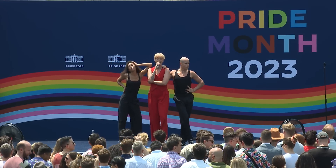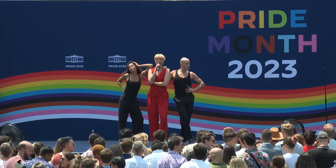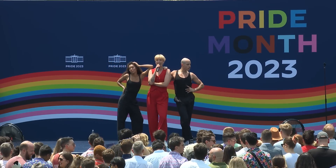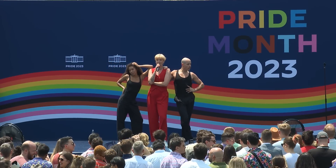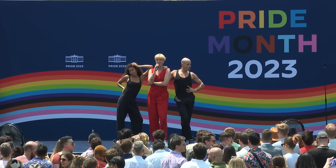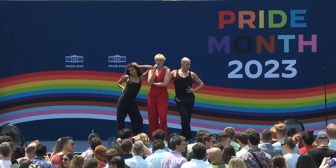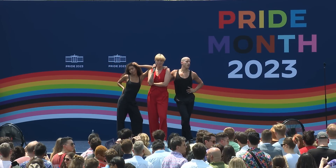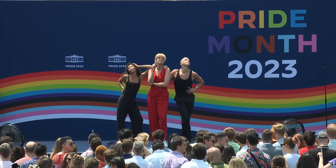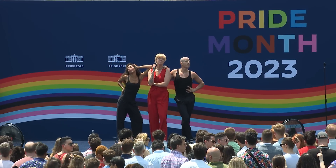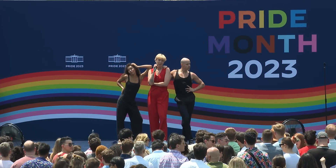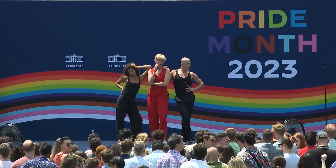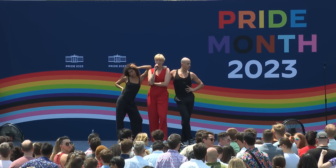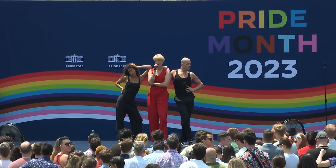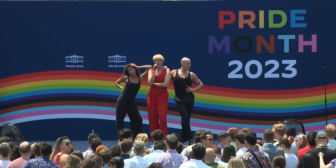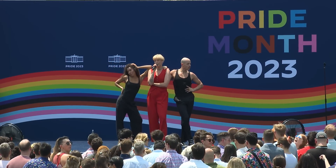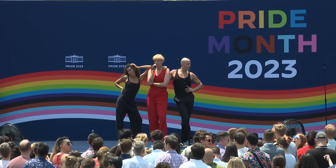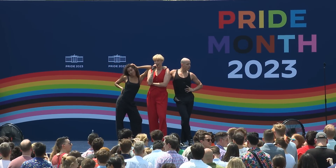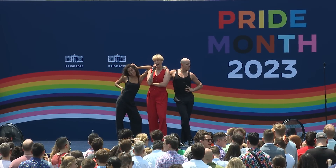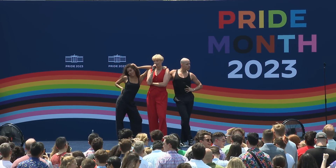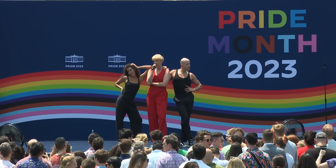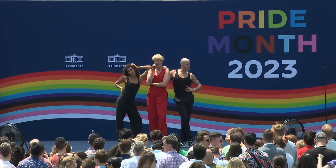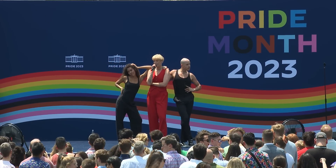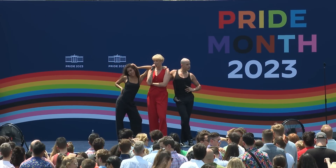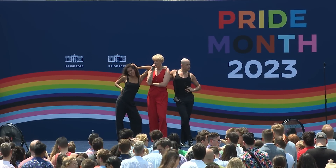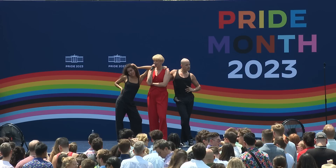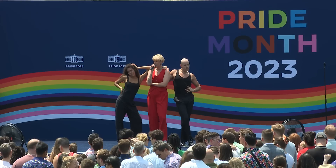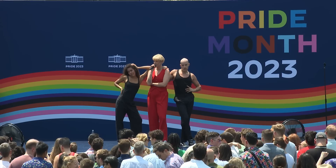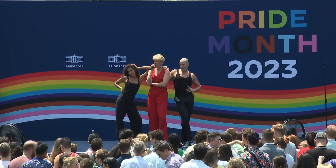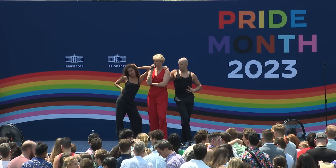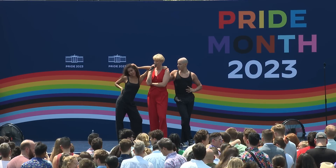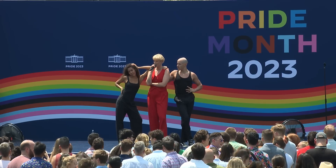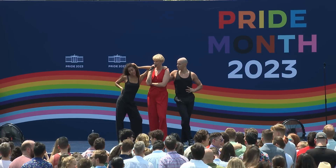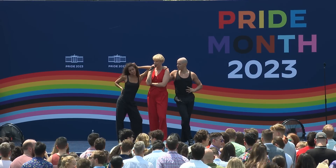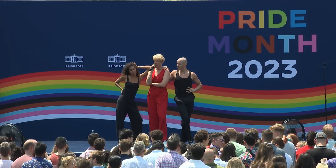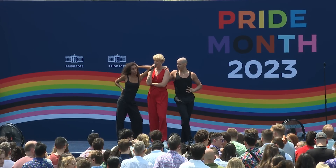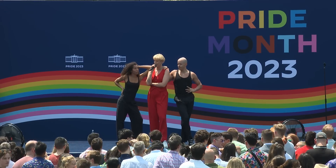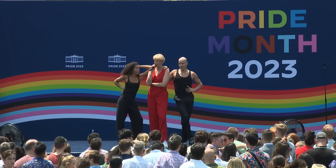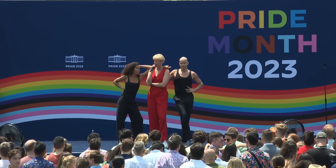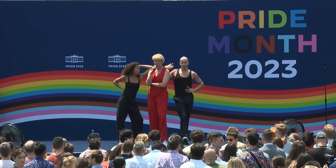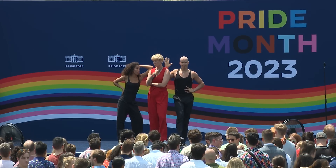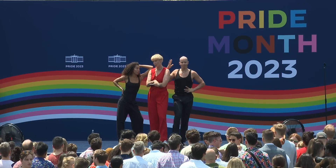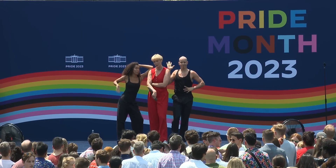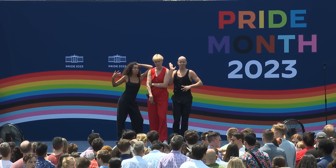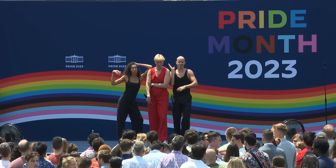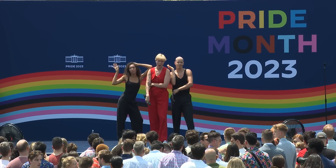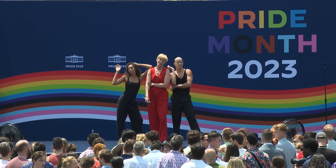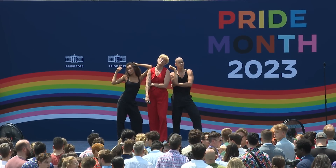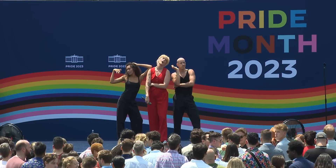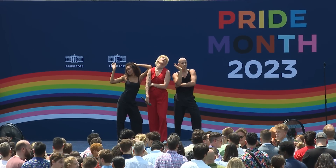So he left. Another night, another reason you're hurt again.